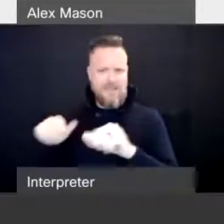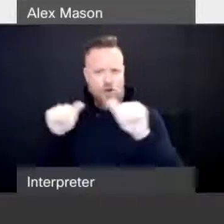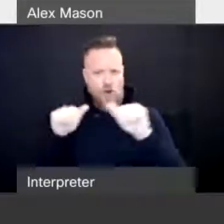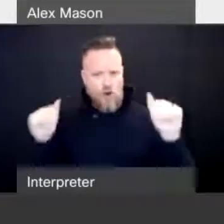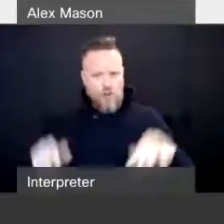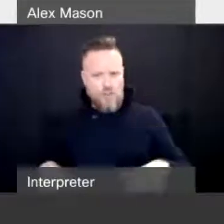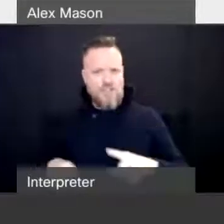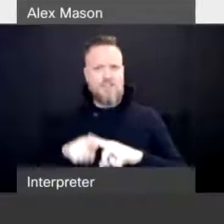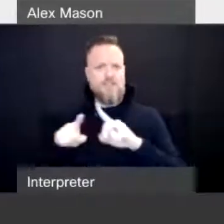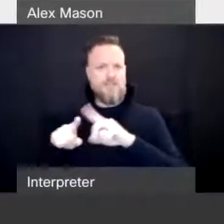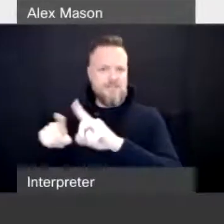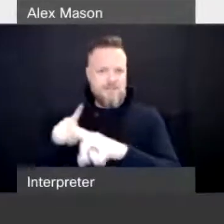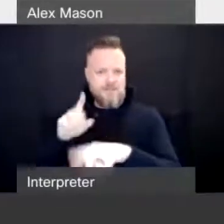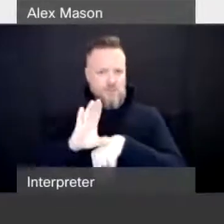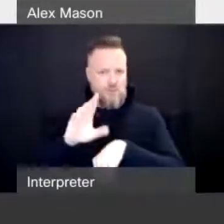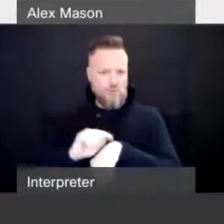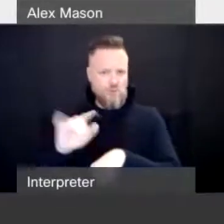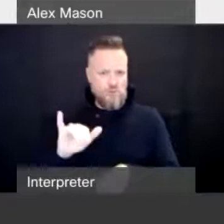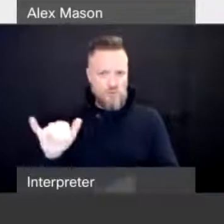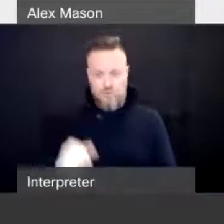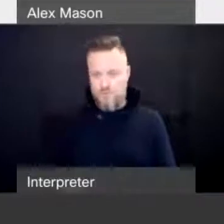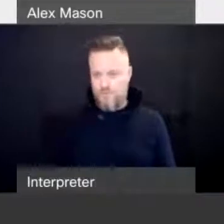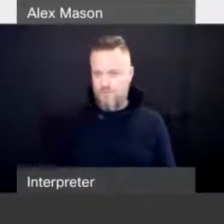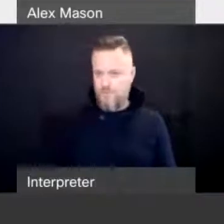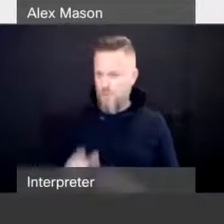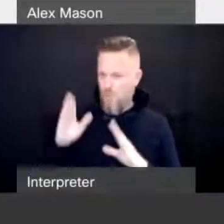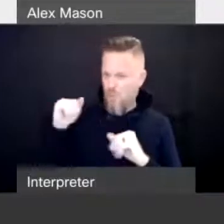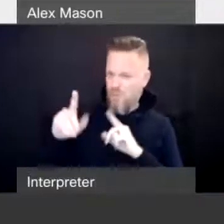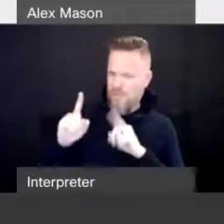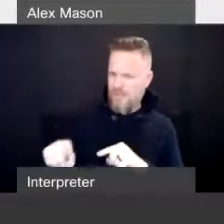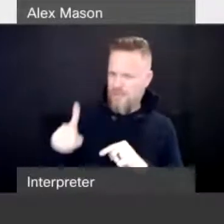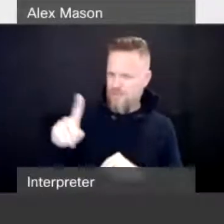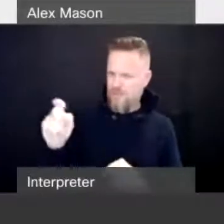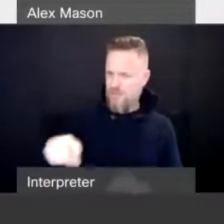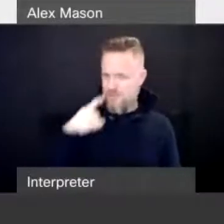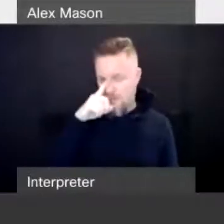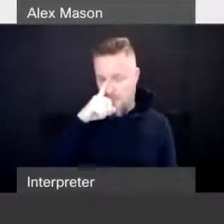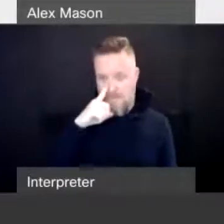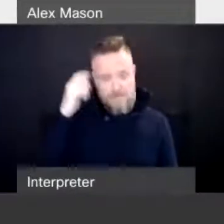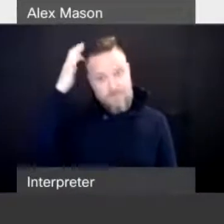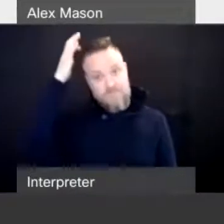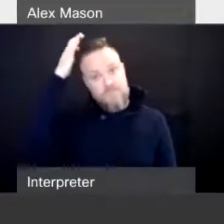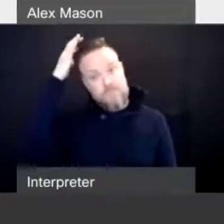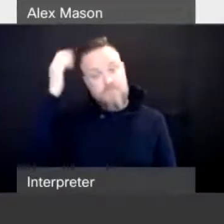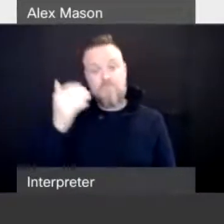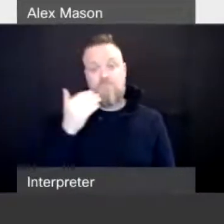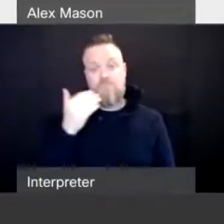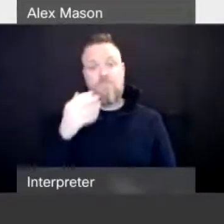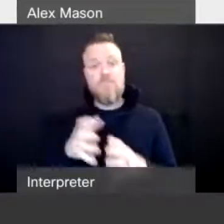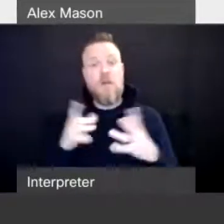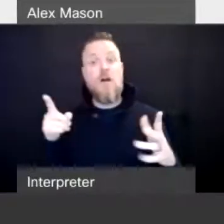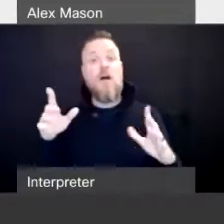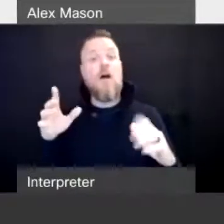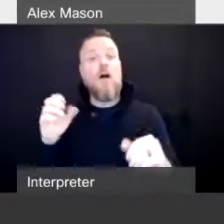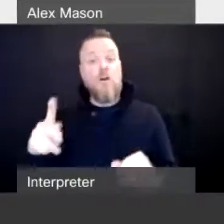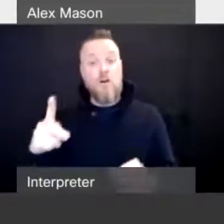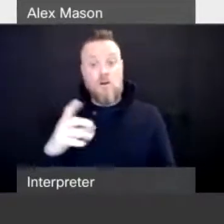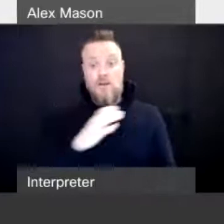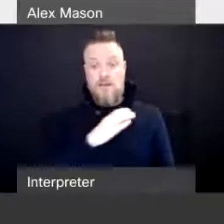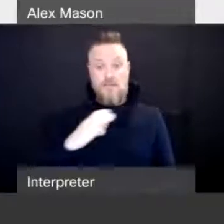consultants. That answer your question, Senator? Thank you very much. Committee, I